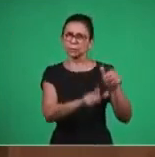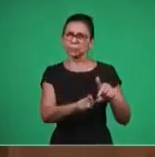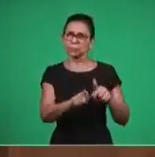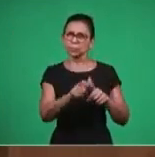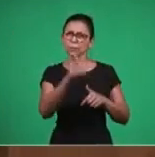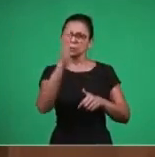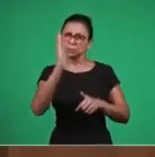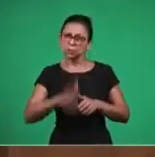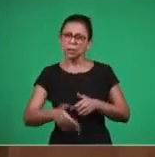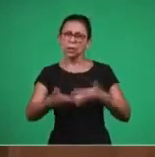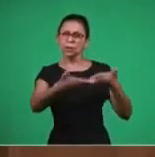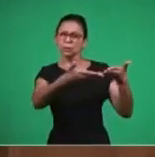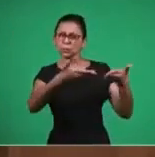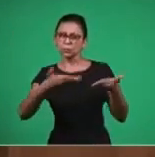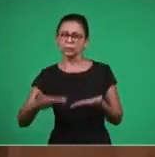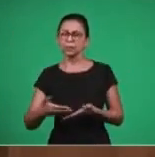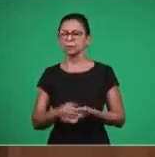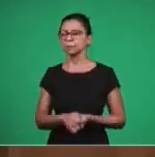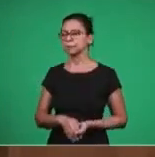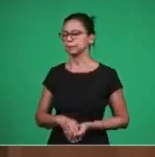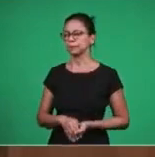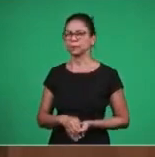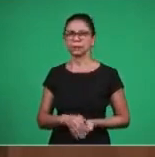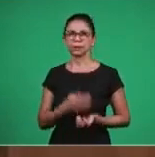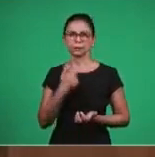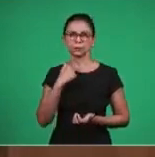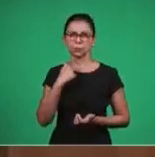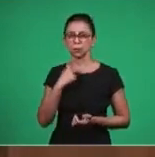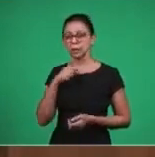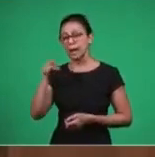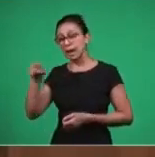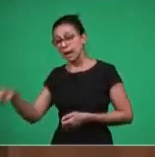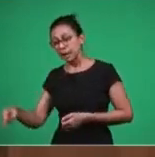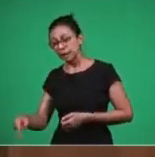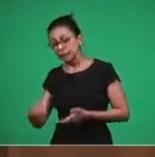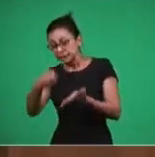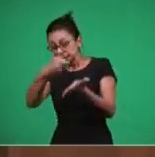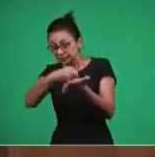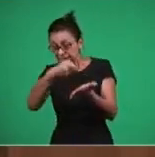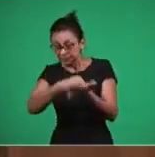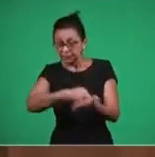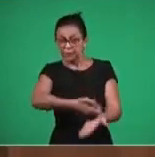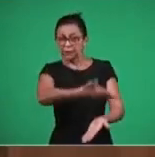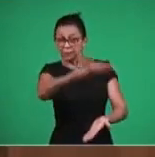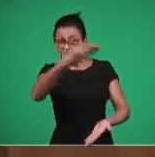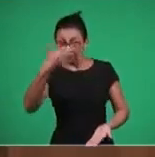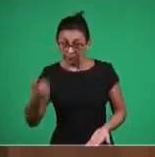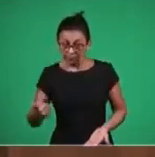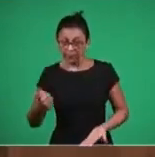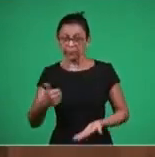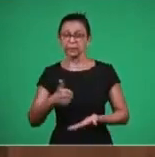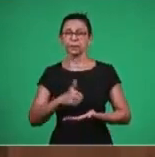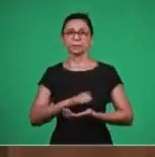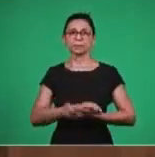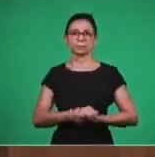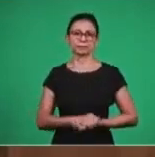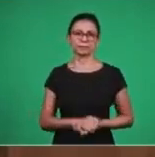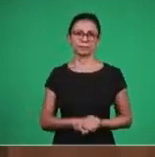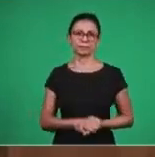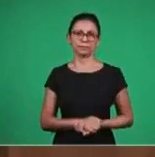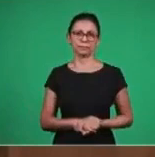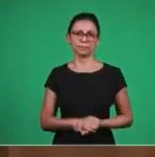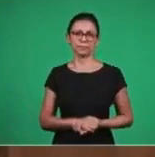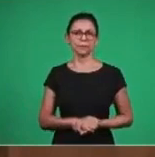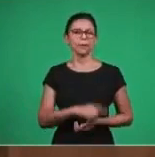already been invited, he says, "Come, because the time has come, because that feast that I